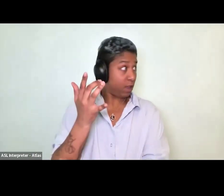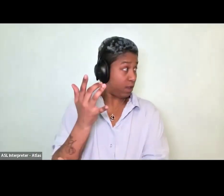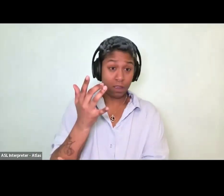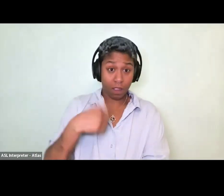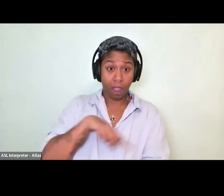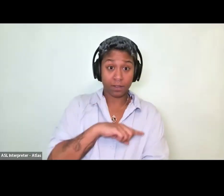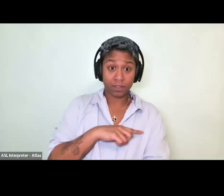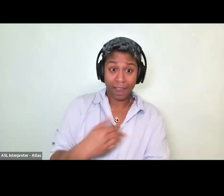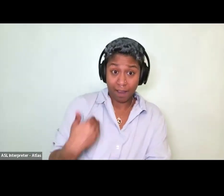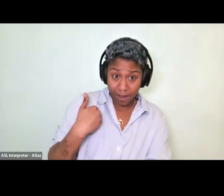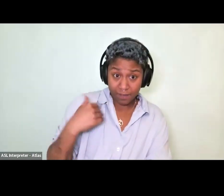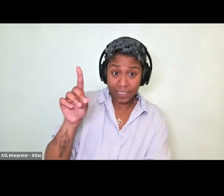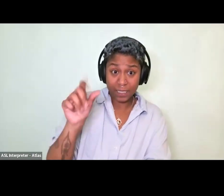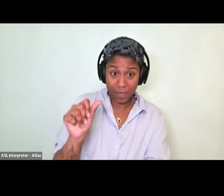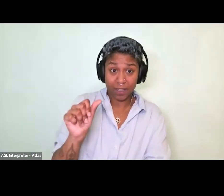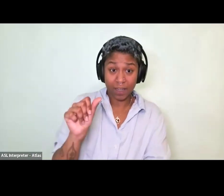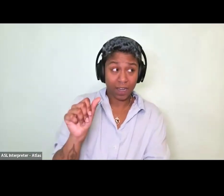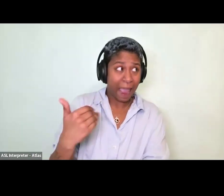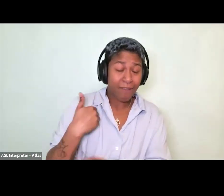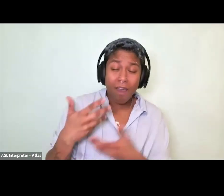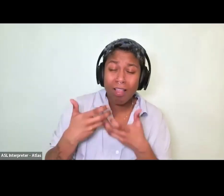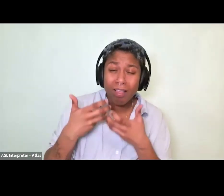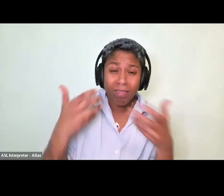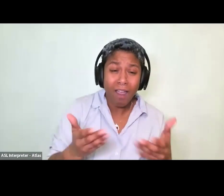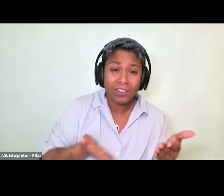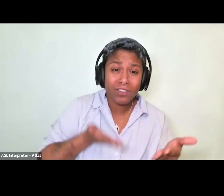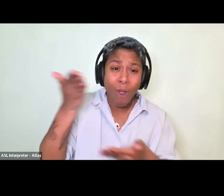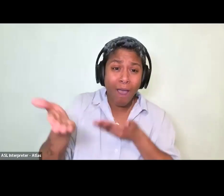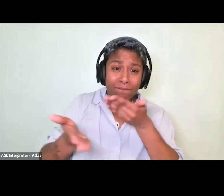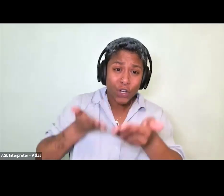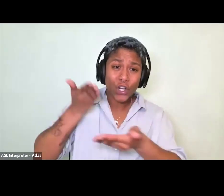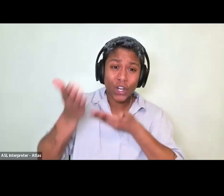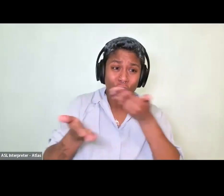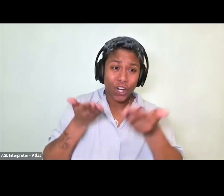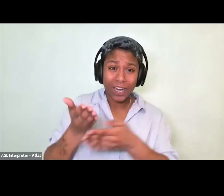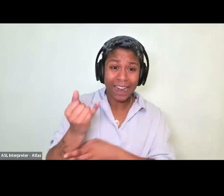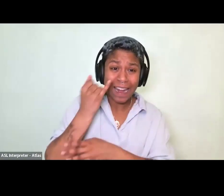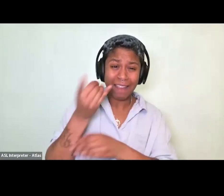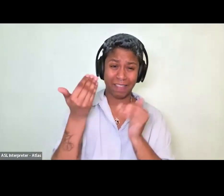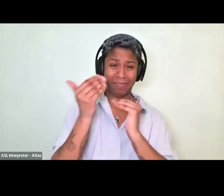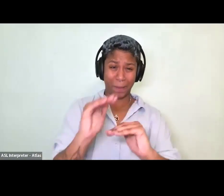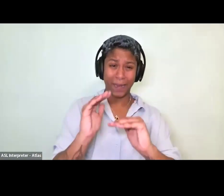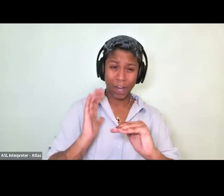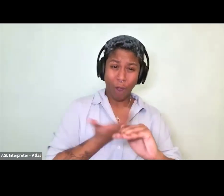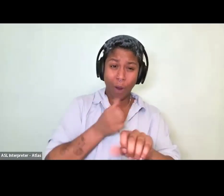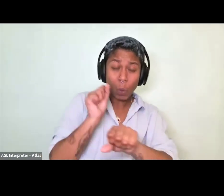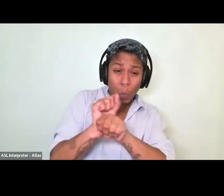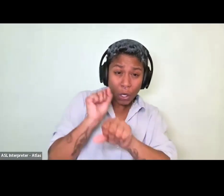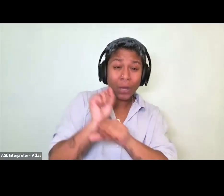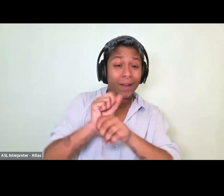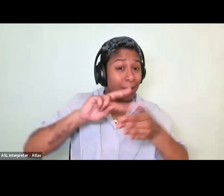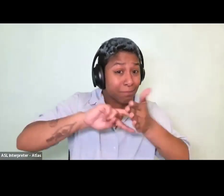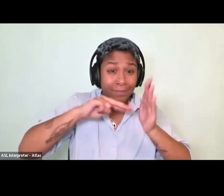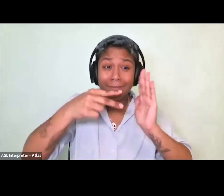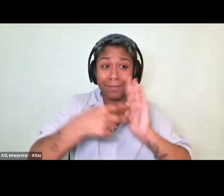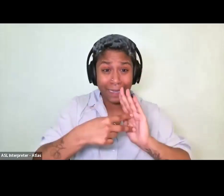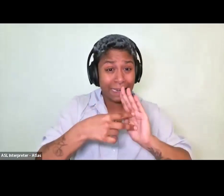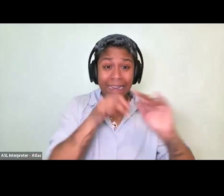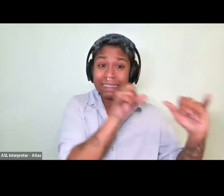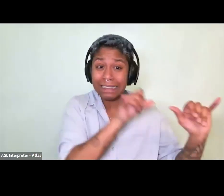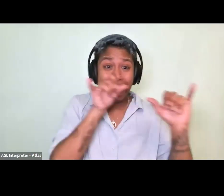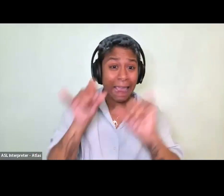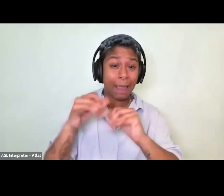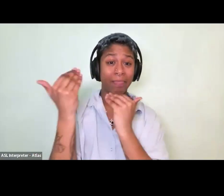a lot to offer, and by limiting our input, we limit the